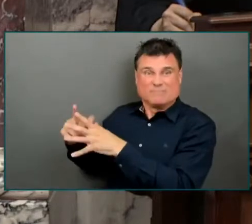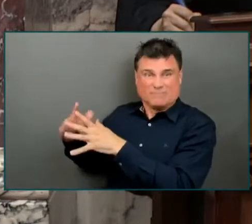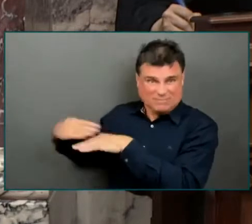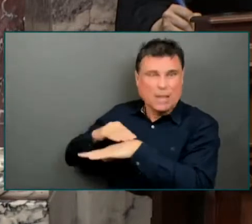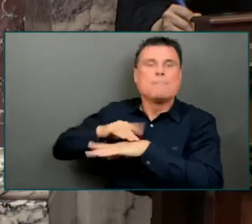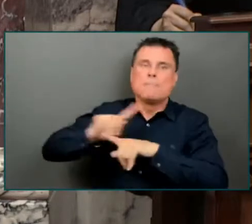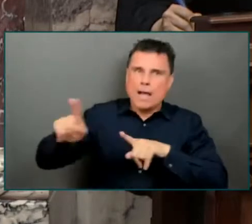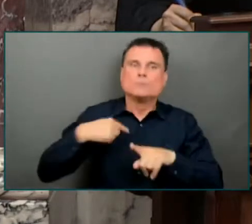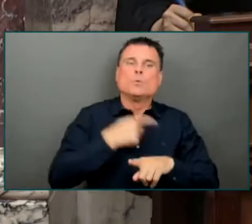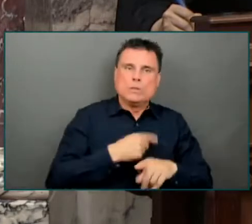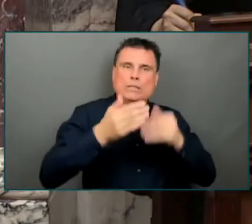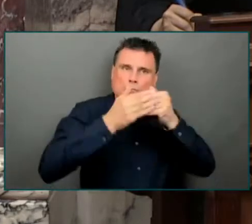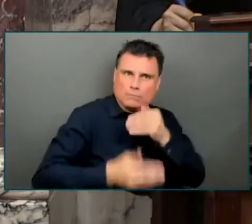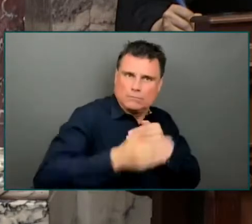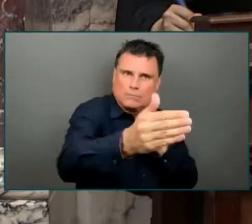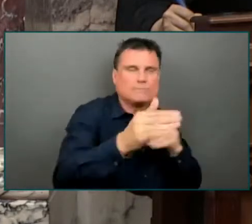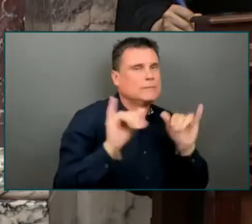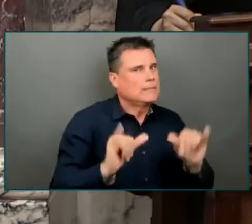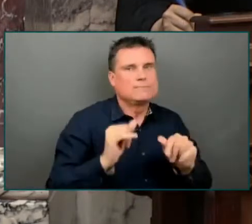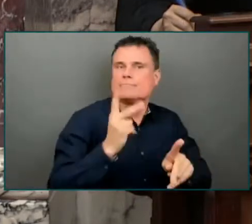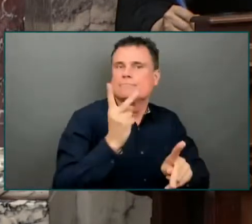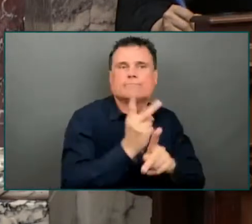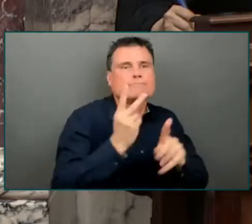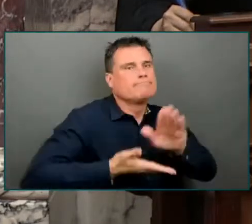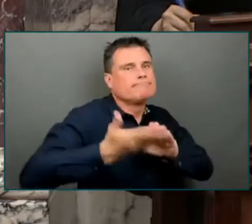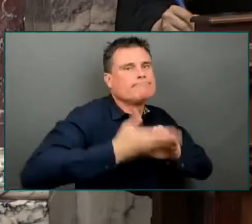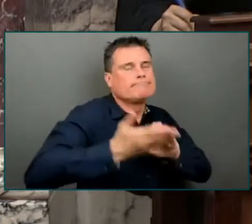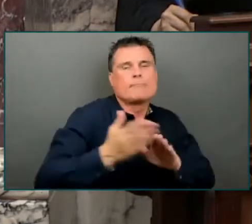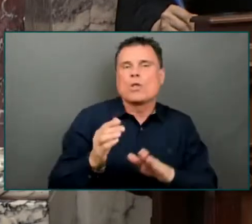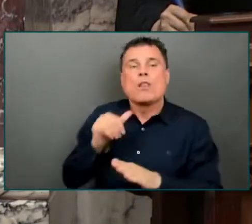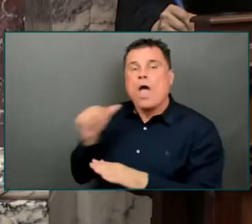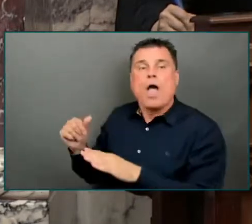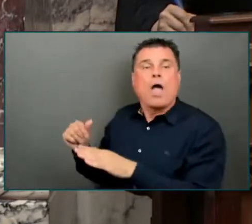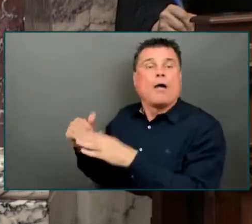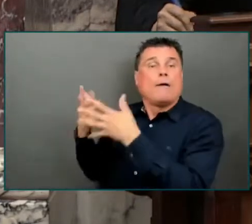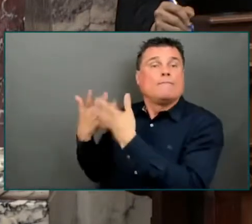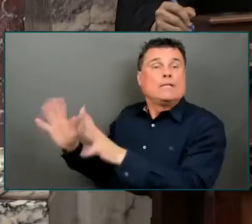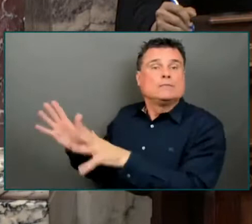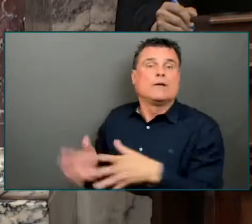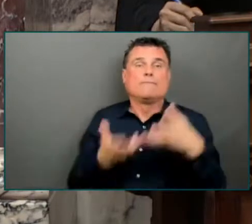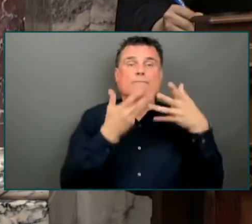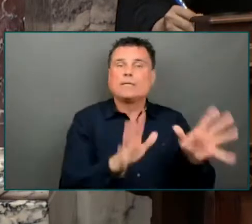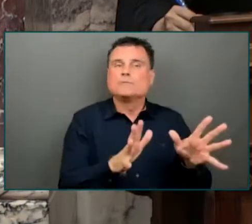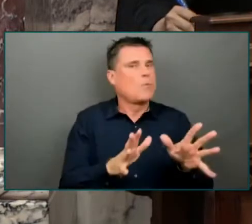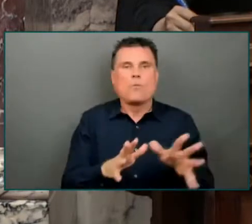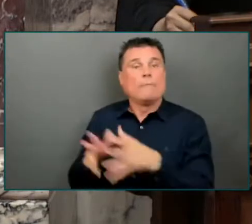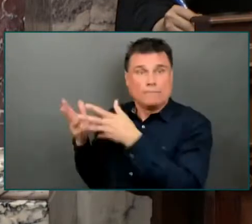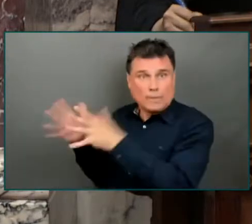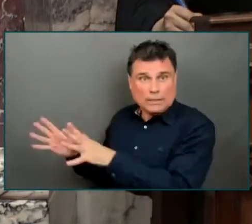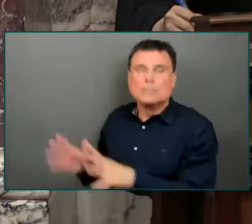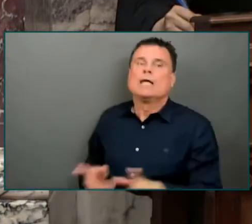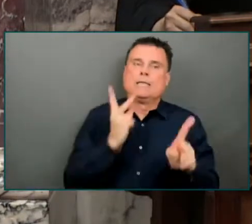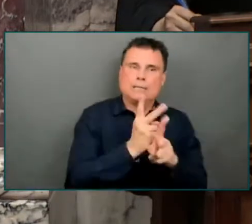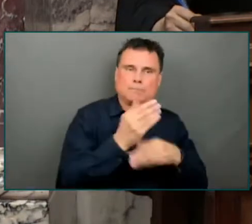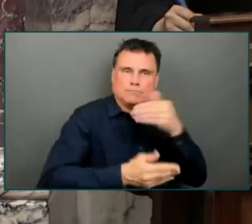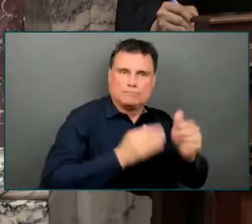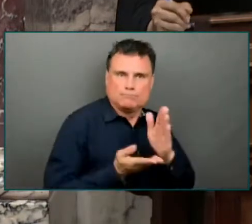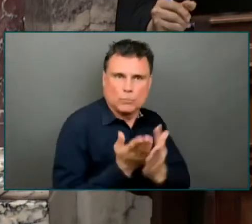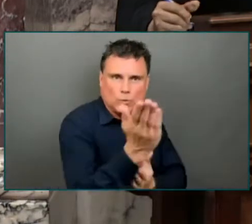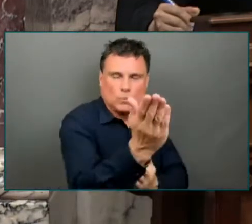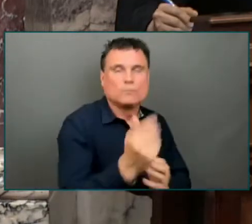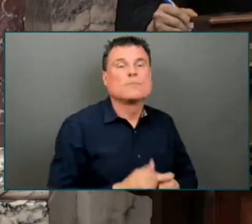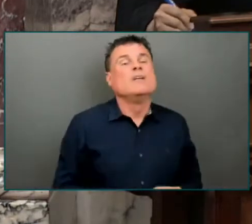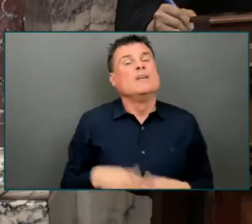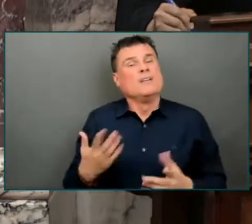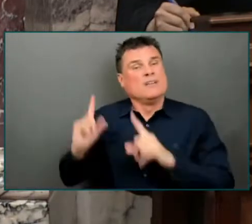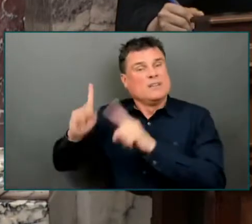Speaker, we have all been through such a great deal. And I'm sure every single one of us can point